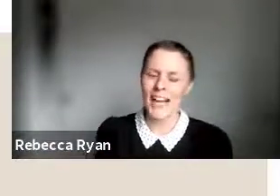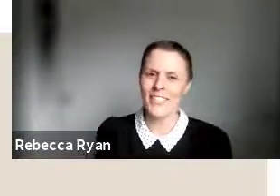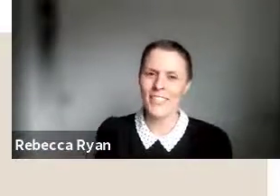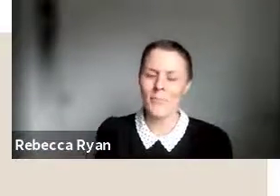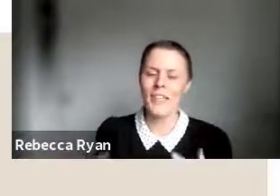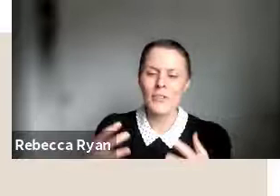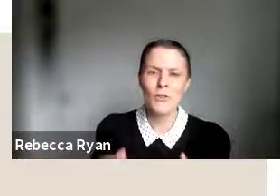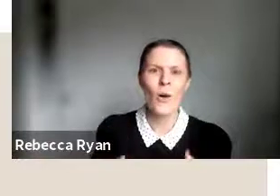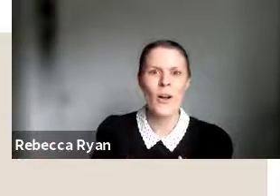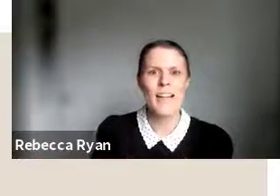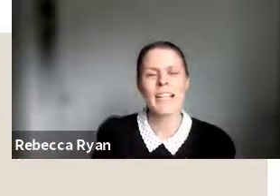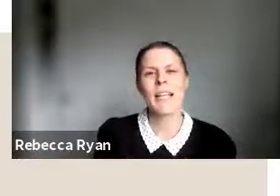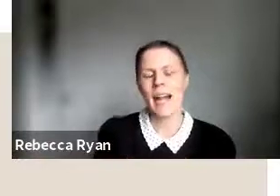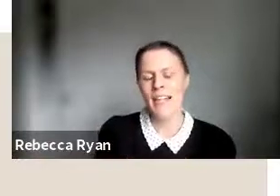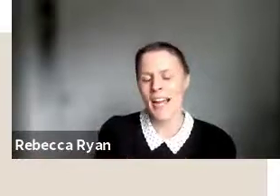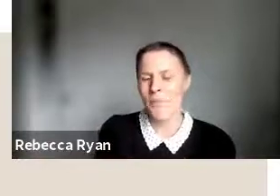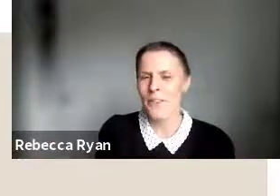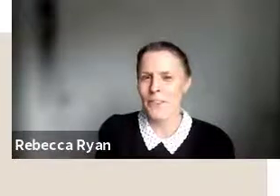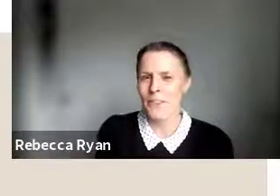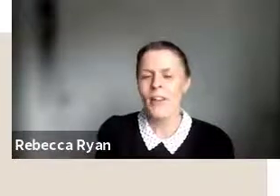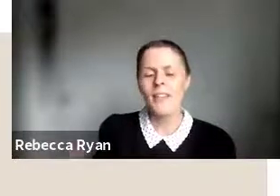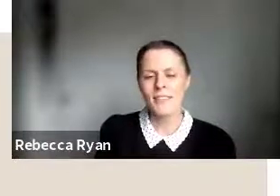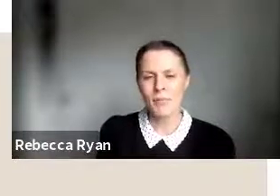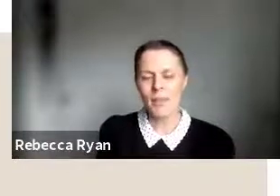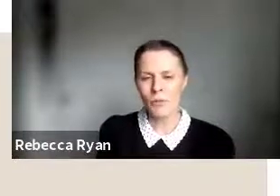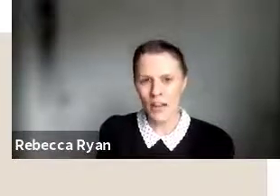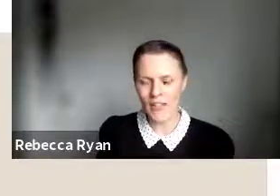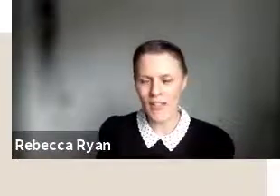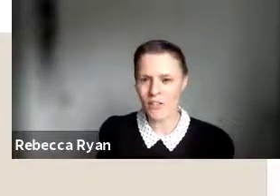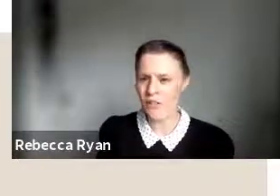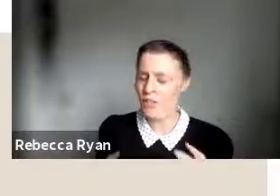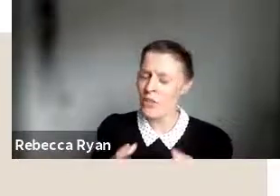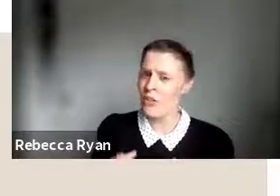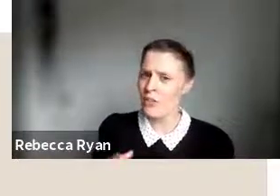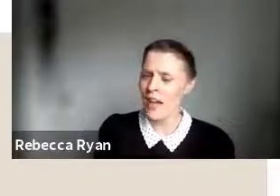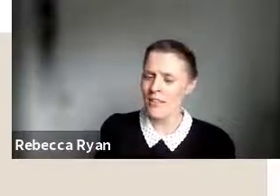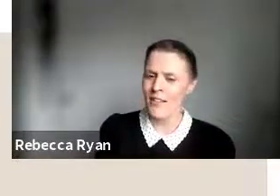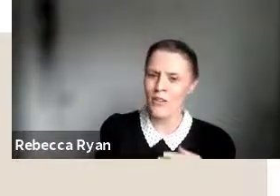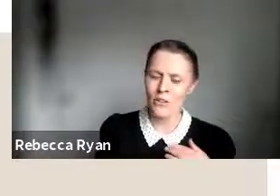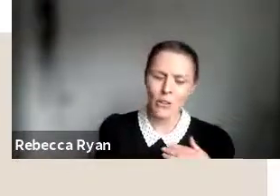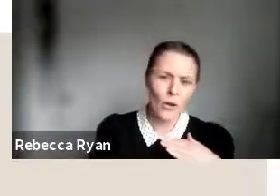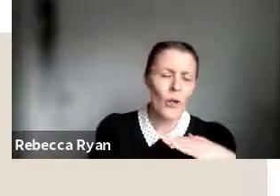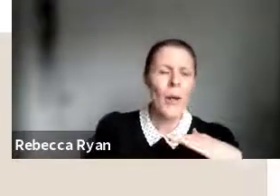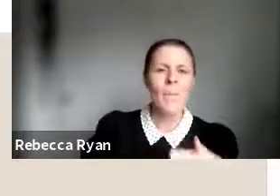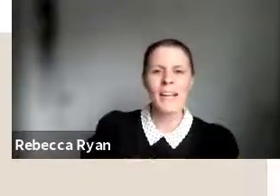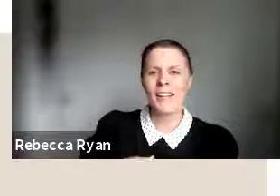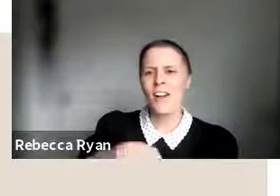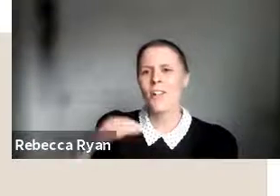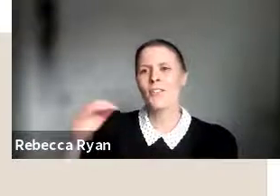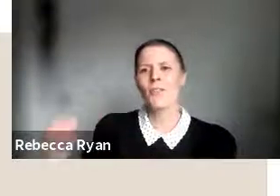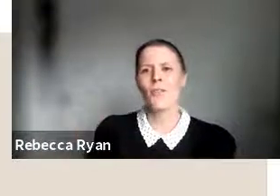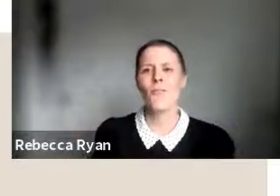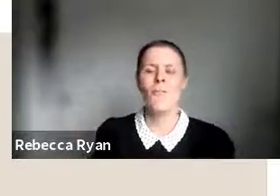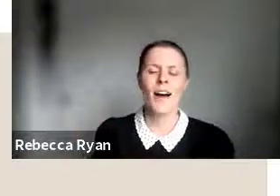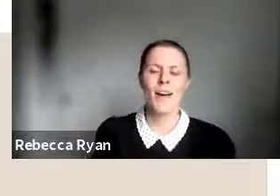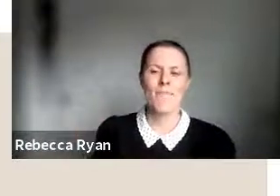these protections because you don't want anything bad to happen to you. Same thing with vaccinations. It's not just vaccinations alone, but in concert with masks